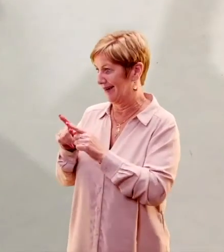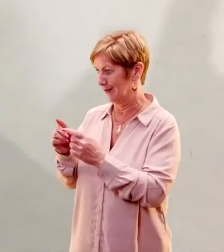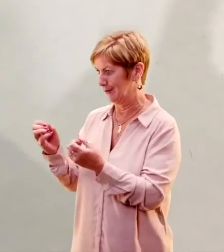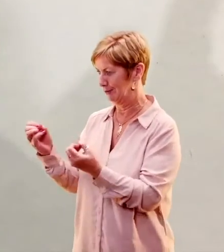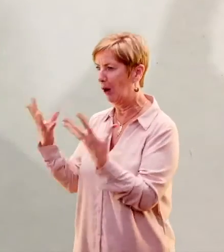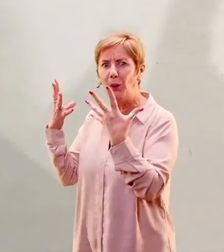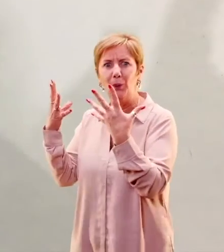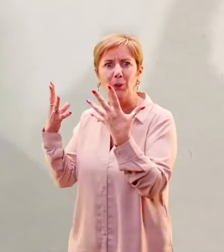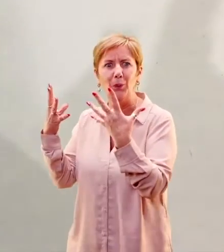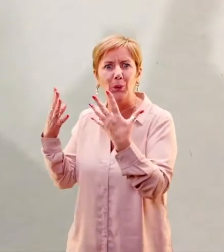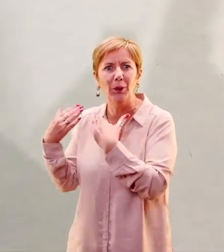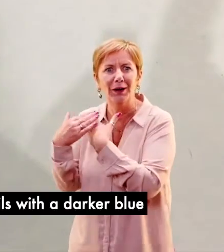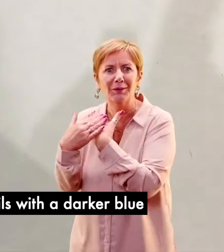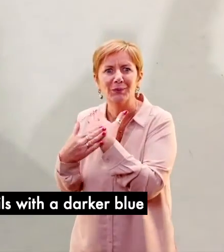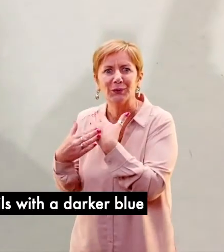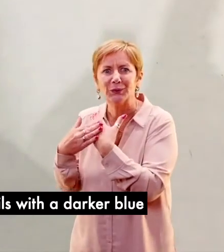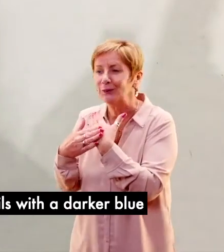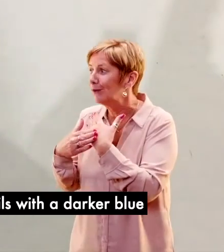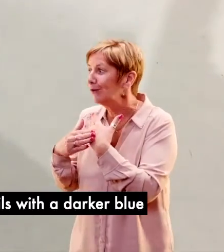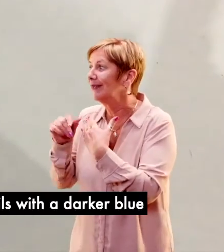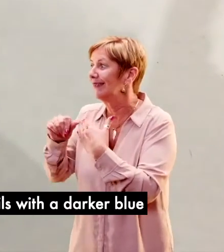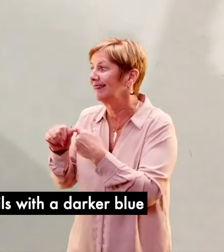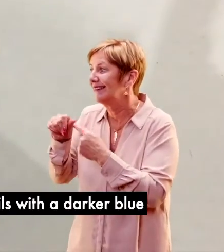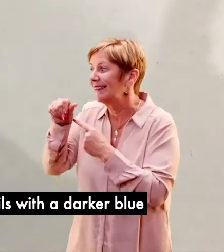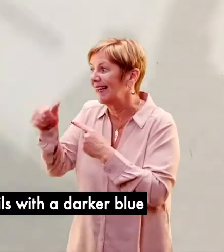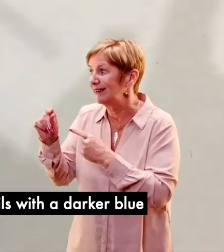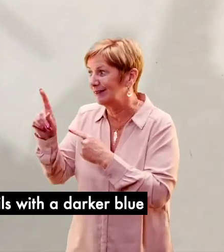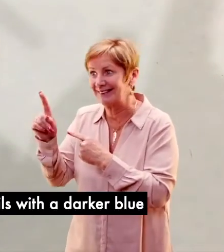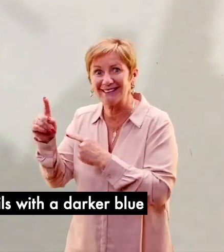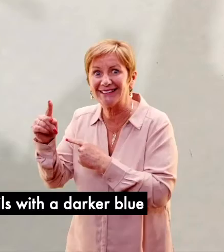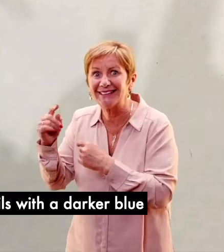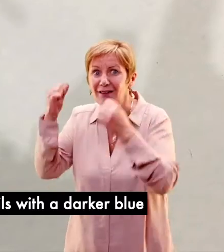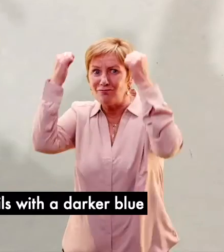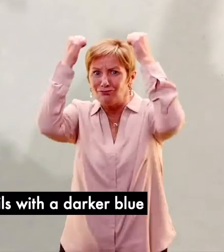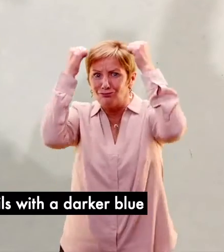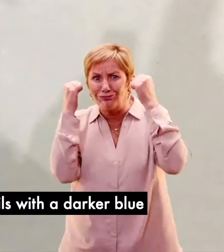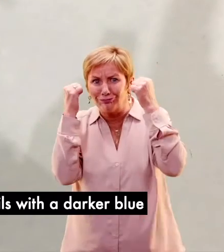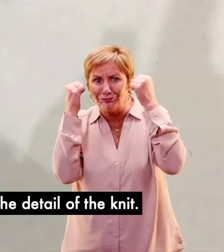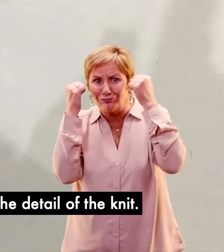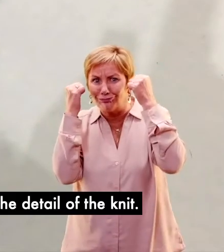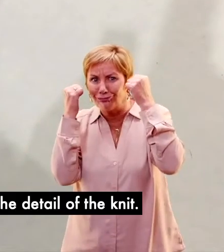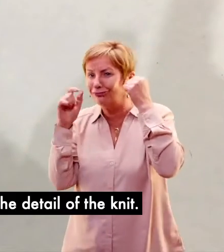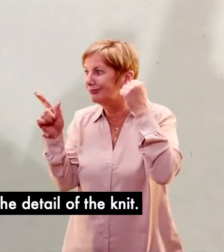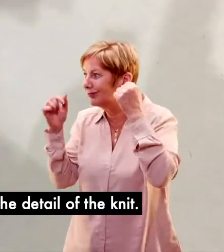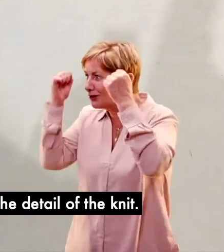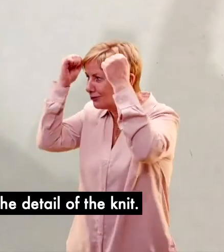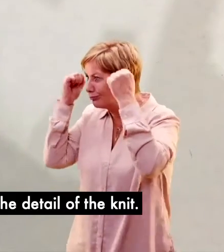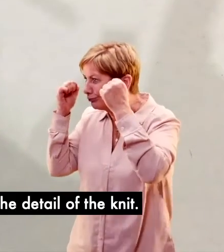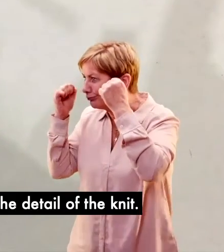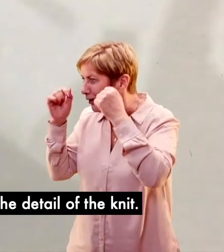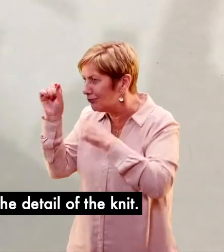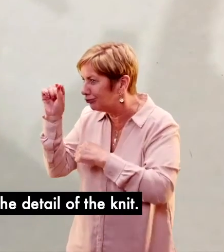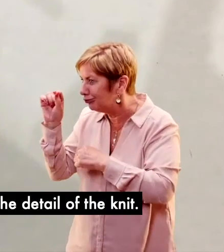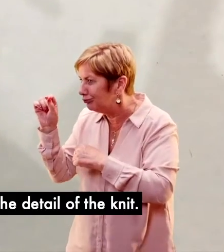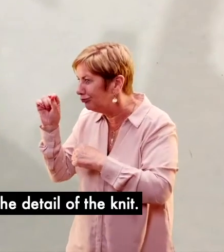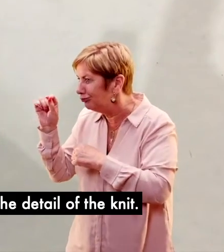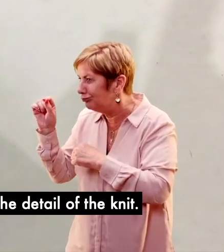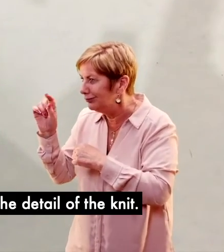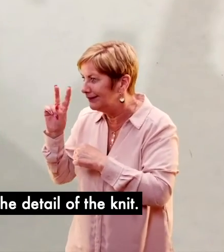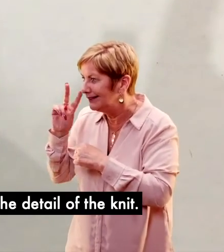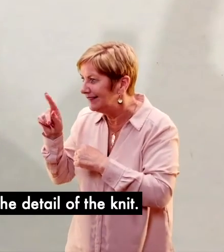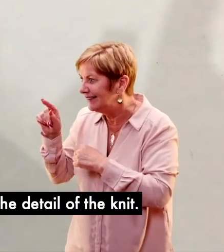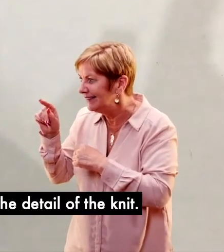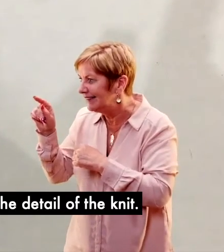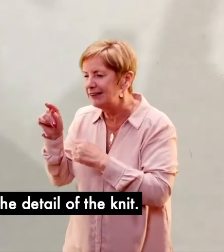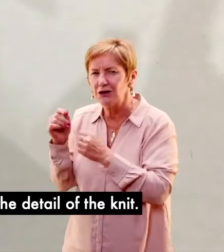Now onto her hat. When you've filled in the hat, go over the details with a darker blue or press harder with your pencil to bring